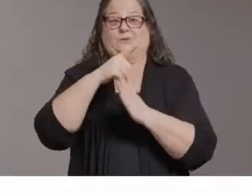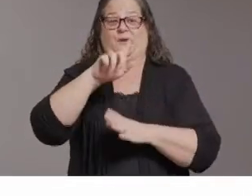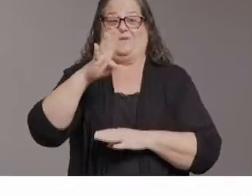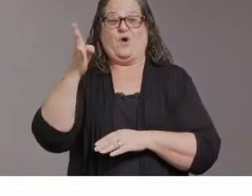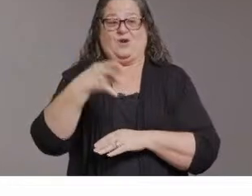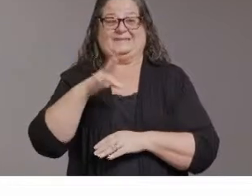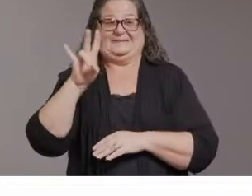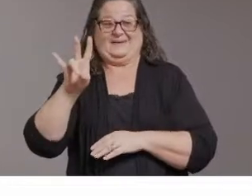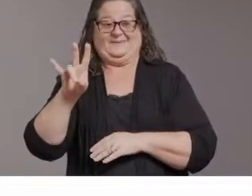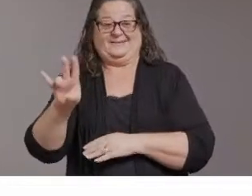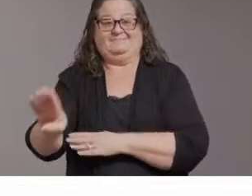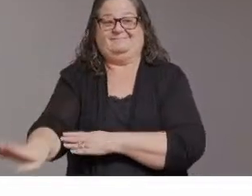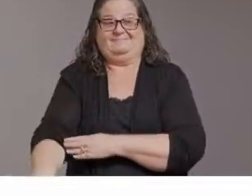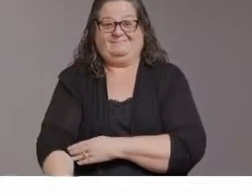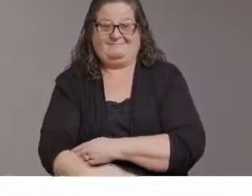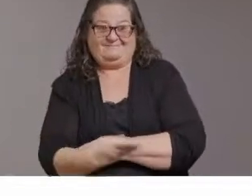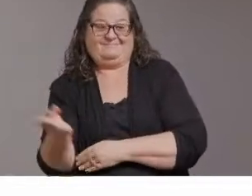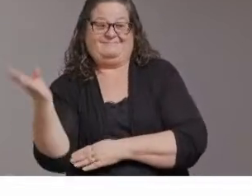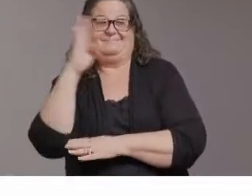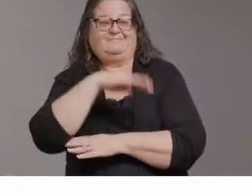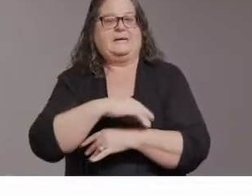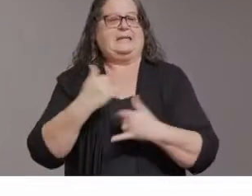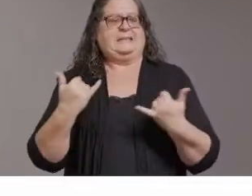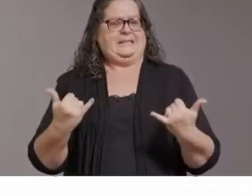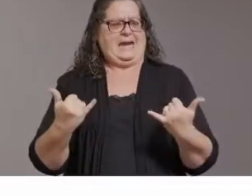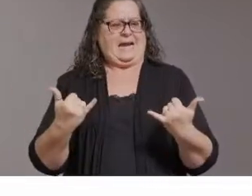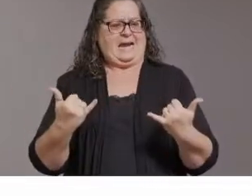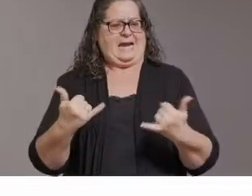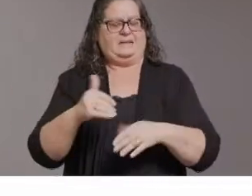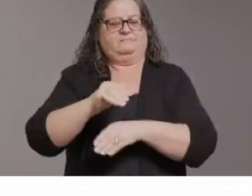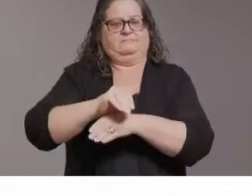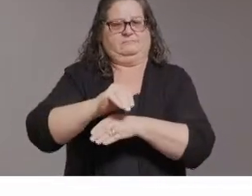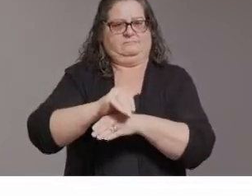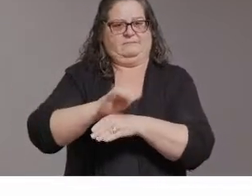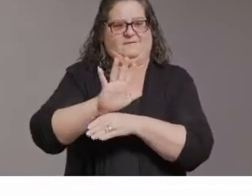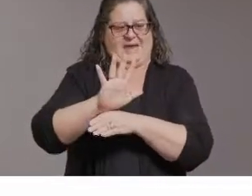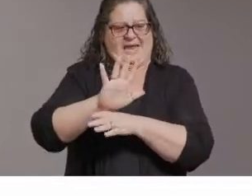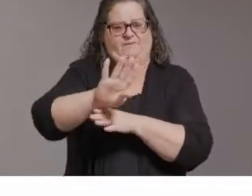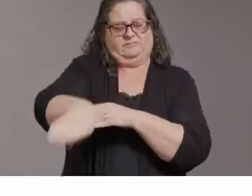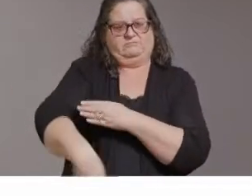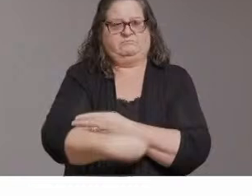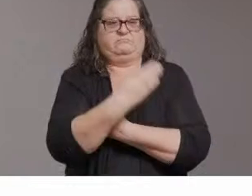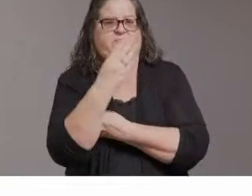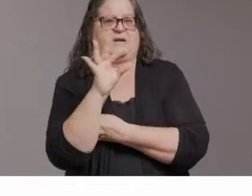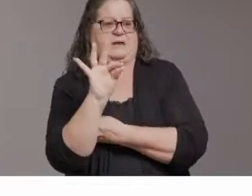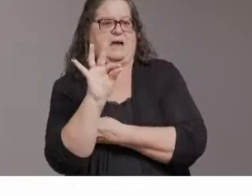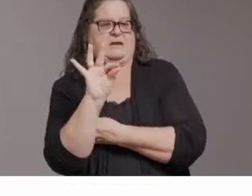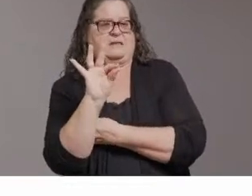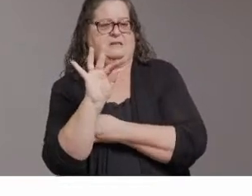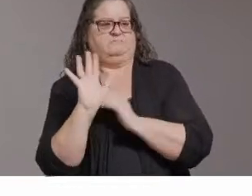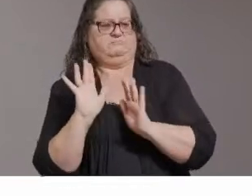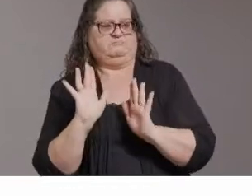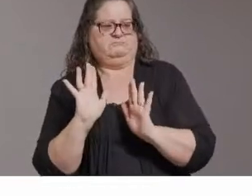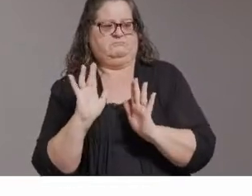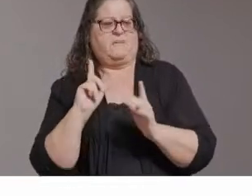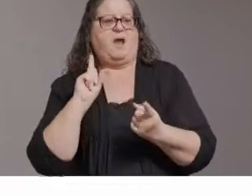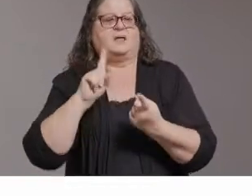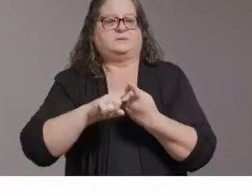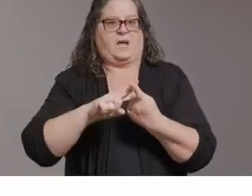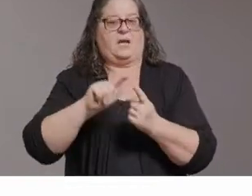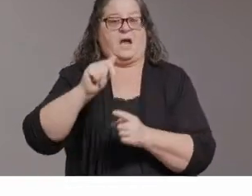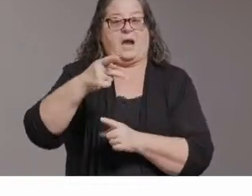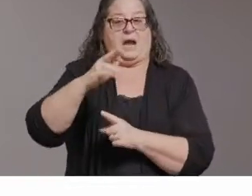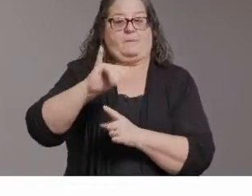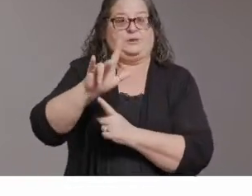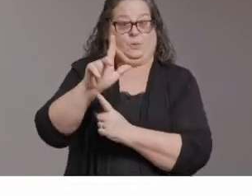operate from 5 p.m. to 9 a.m. That will continue until April 23rd at 9 a.m. And